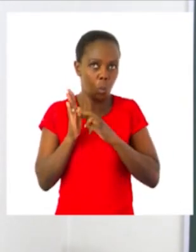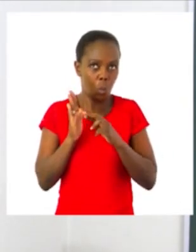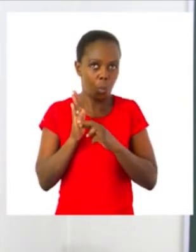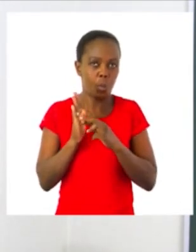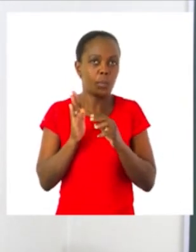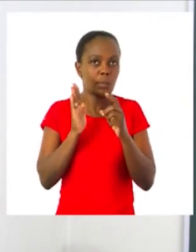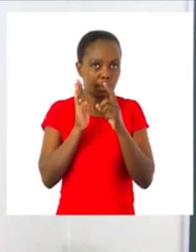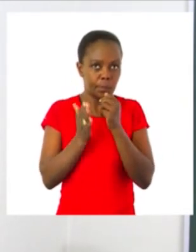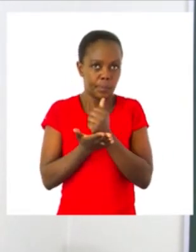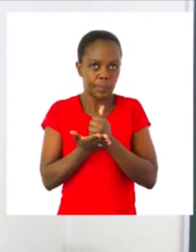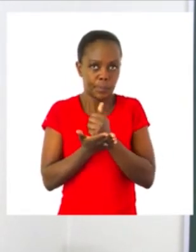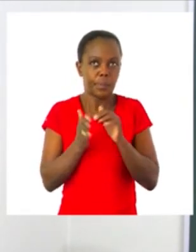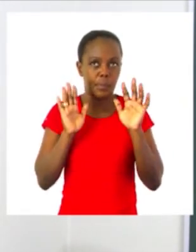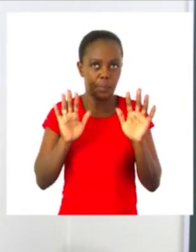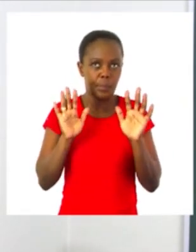hands.